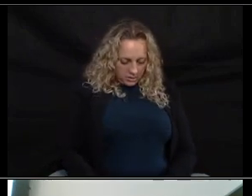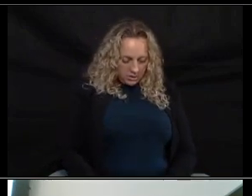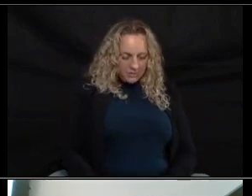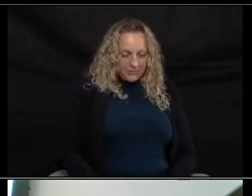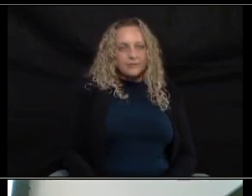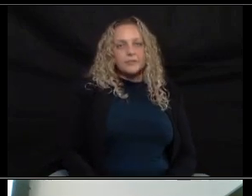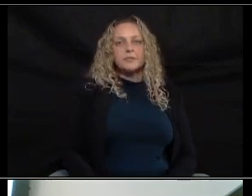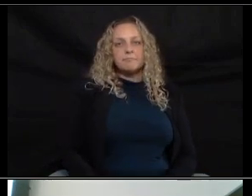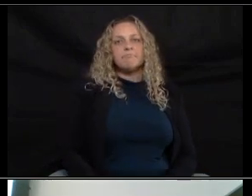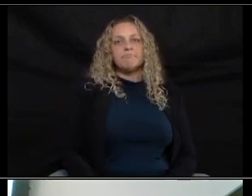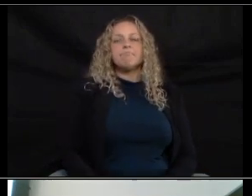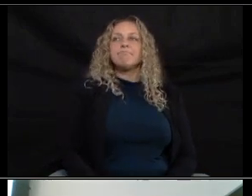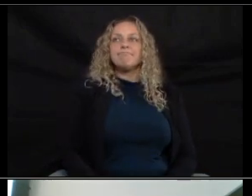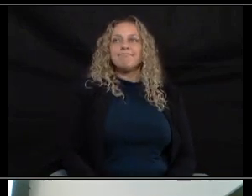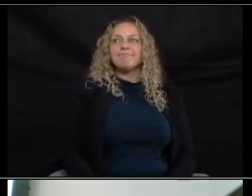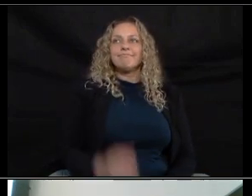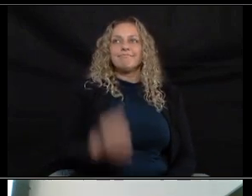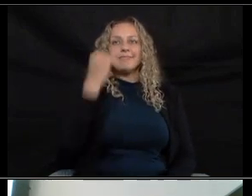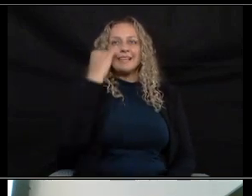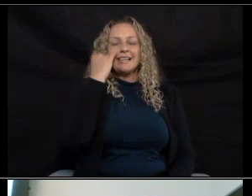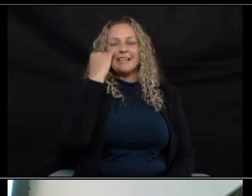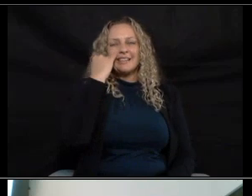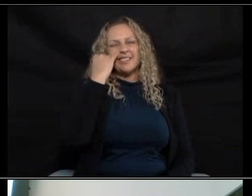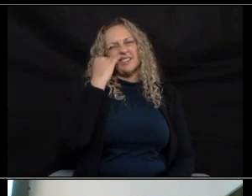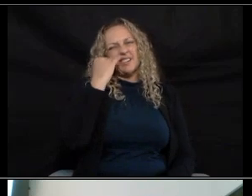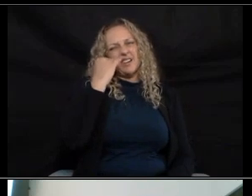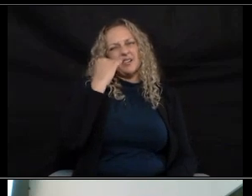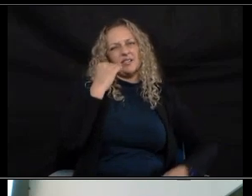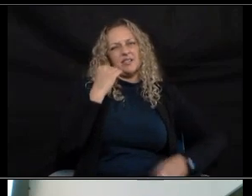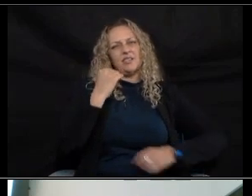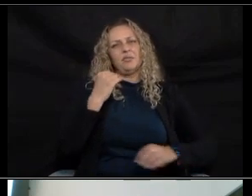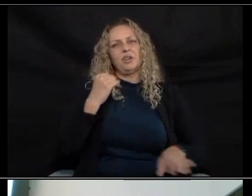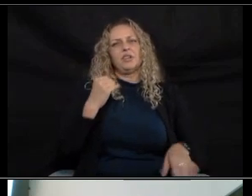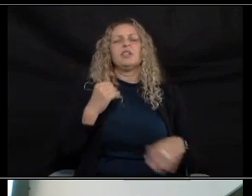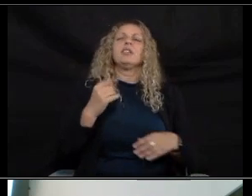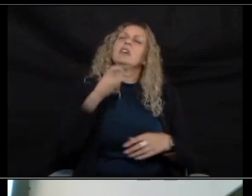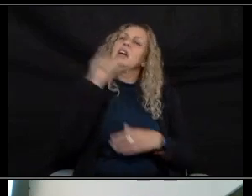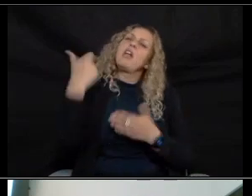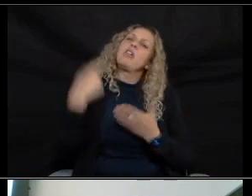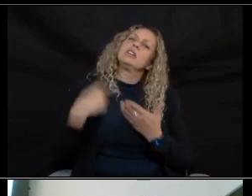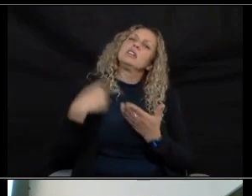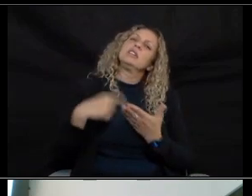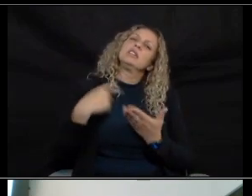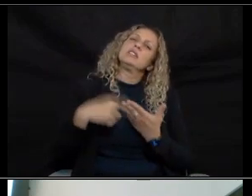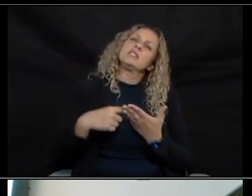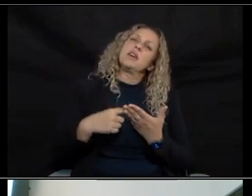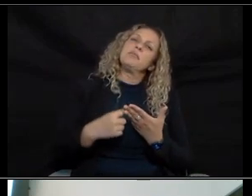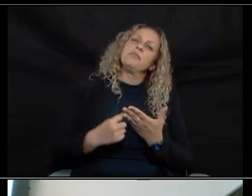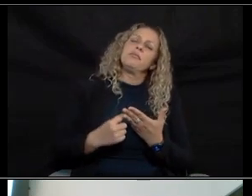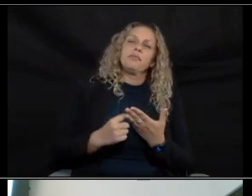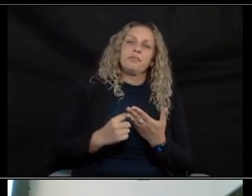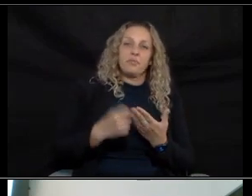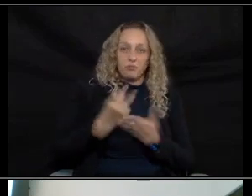Excellent. If there isn't any other discussion, I'd like to get a motion to